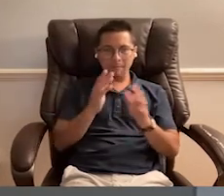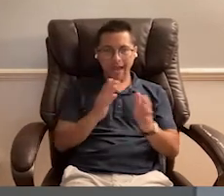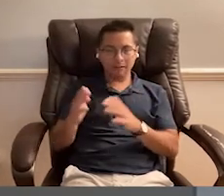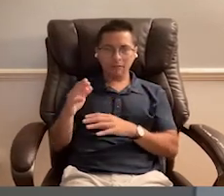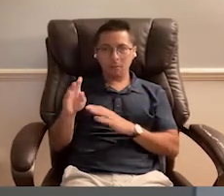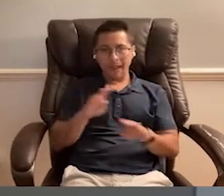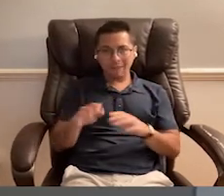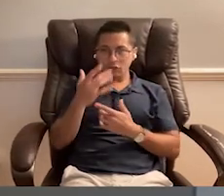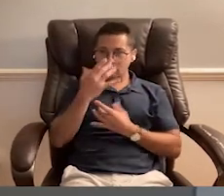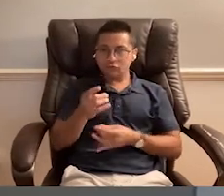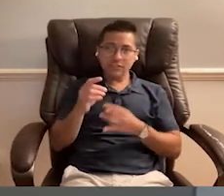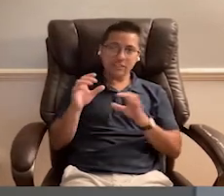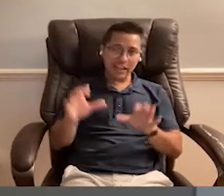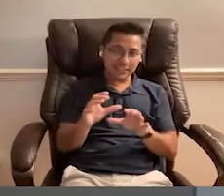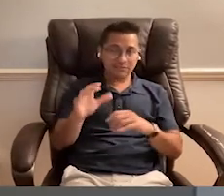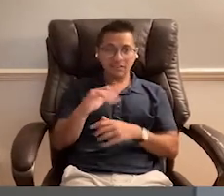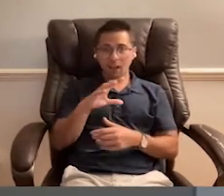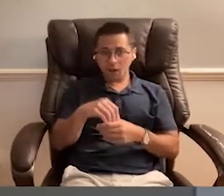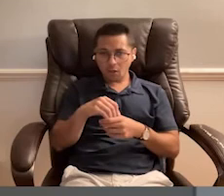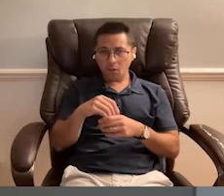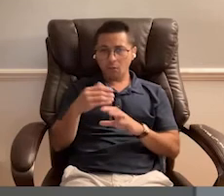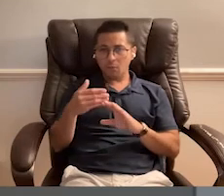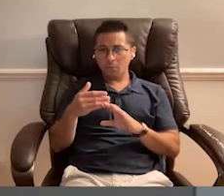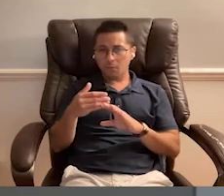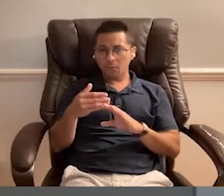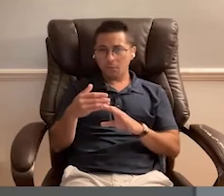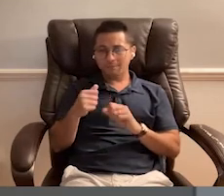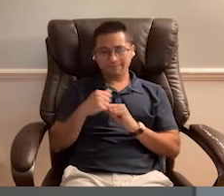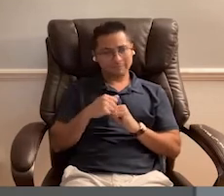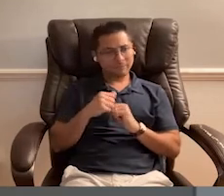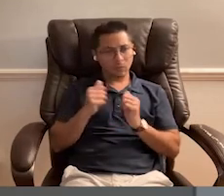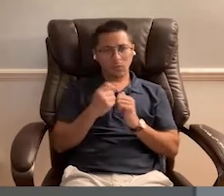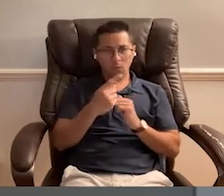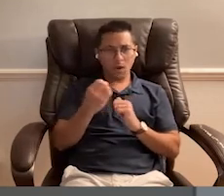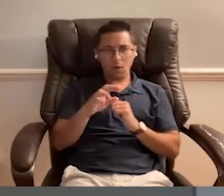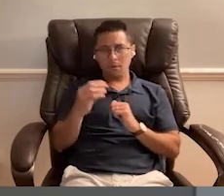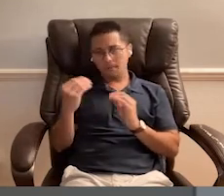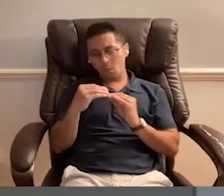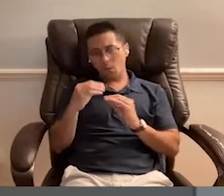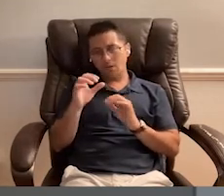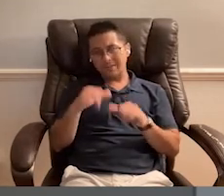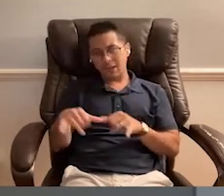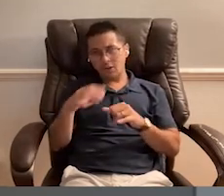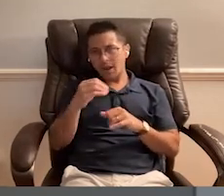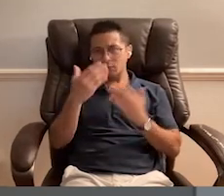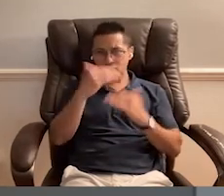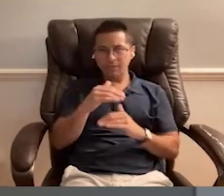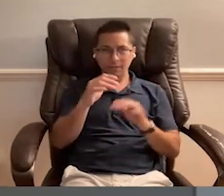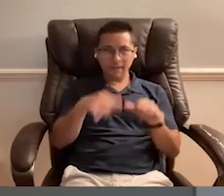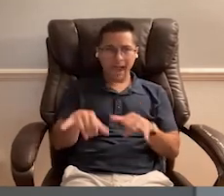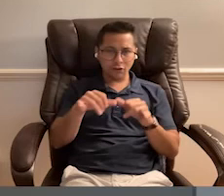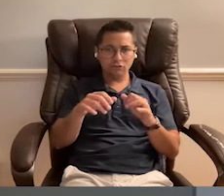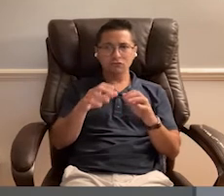and stereotype patterns of behavior, interests, and activities that include encompassing preoccupation with one or more stereotyped